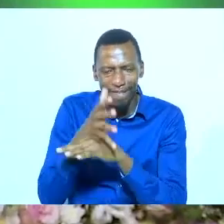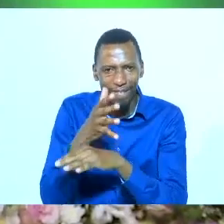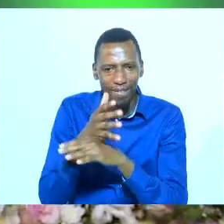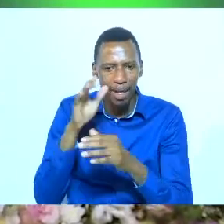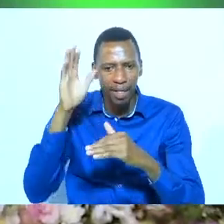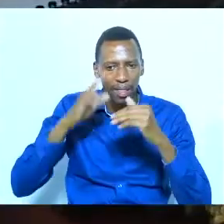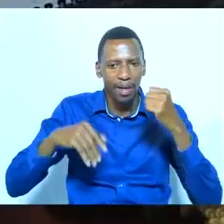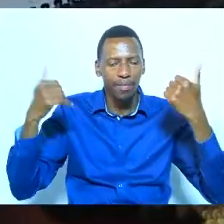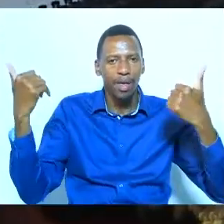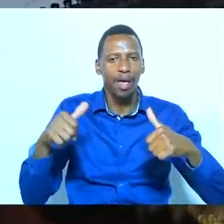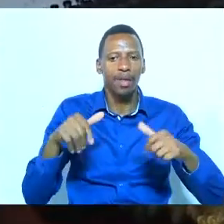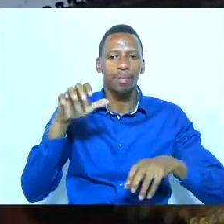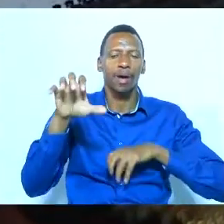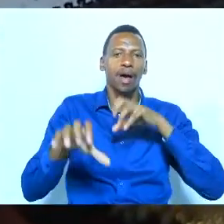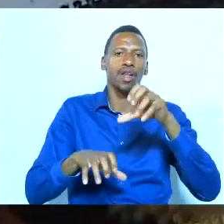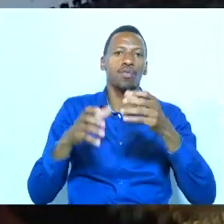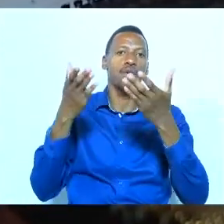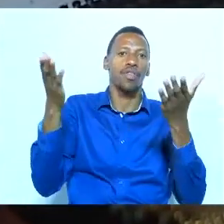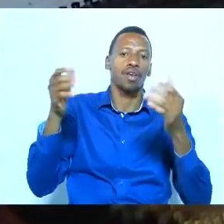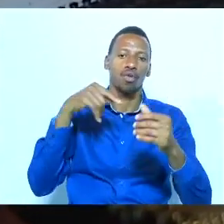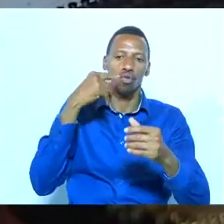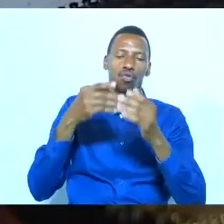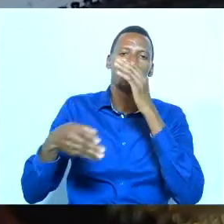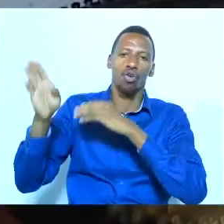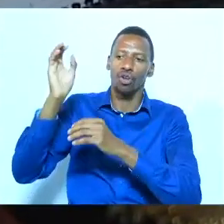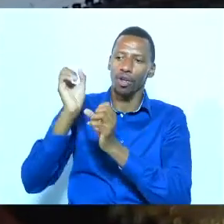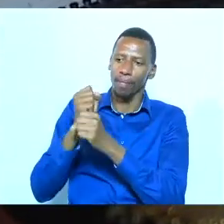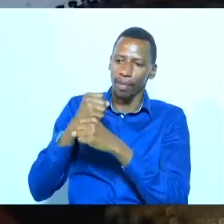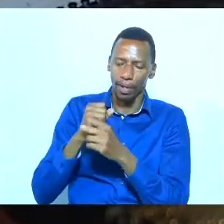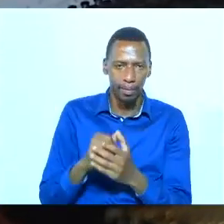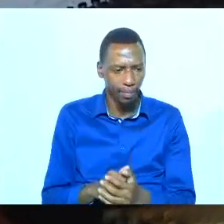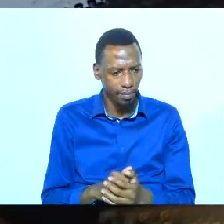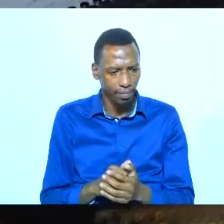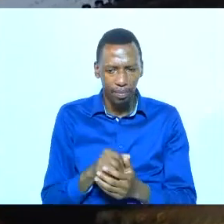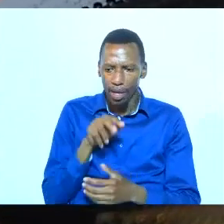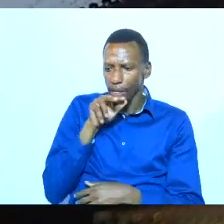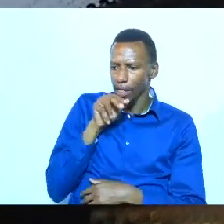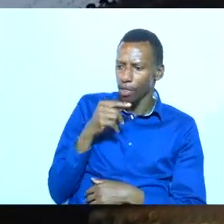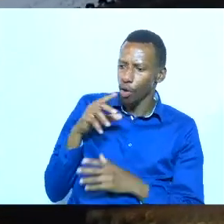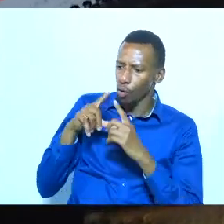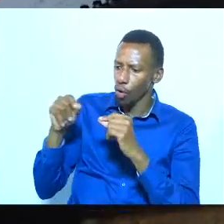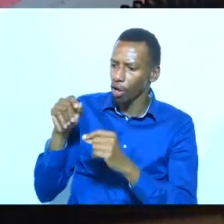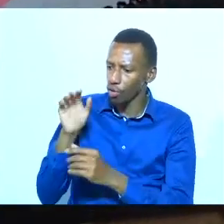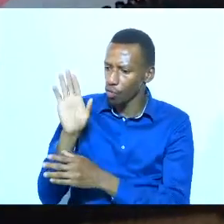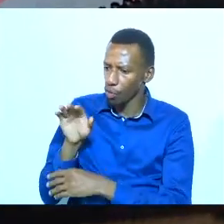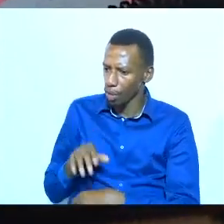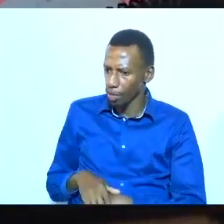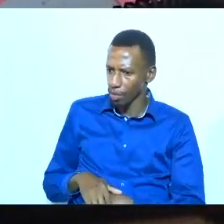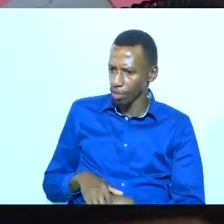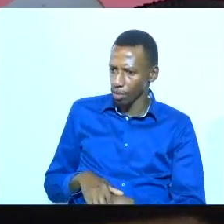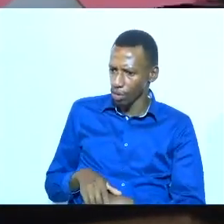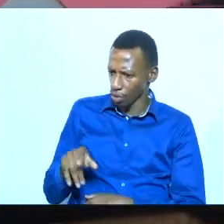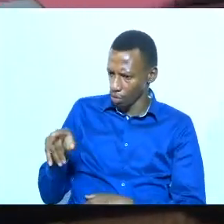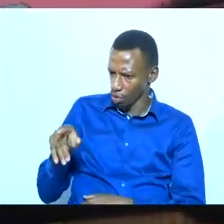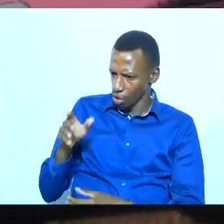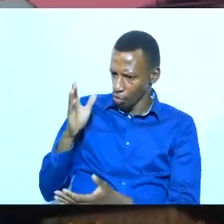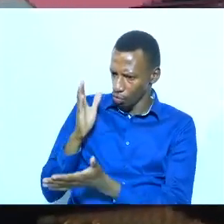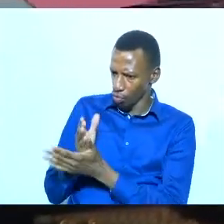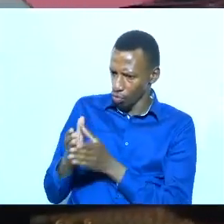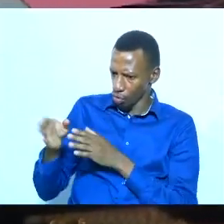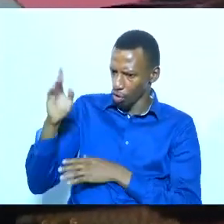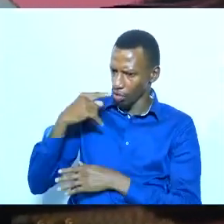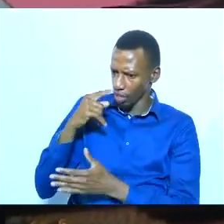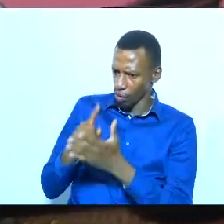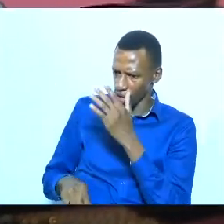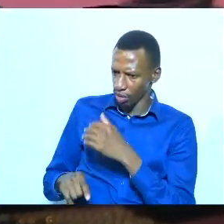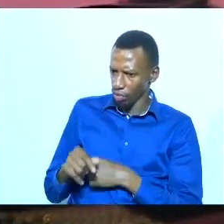the Lord God had made. He said to the woman, did God actually say, you shall not